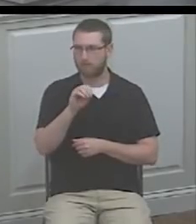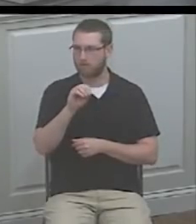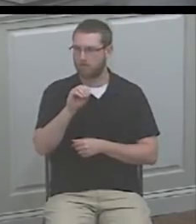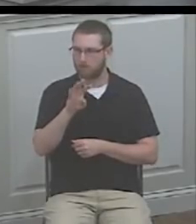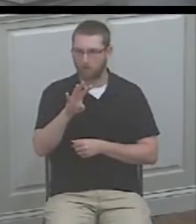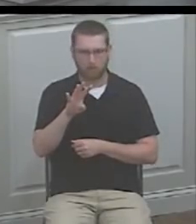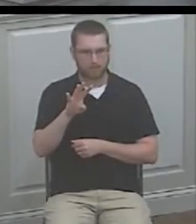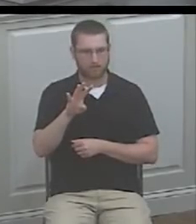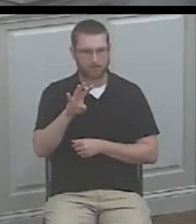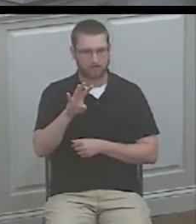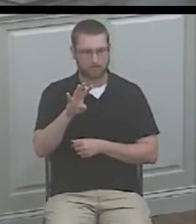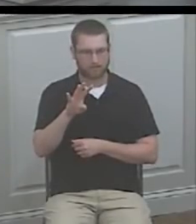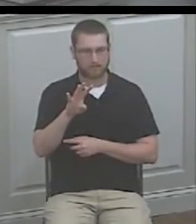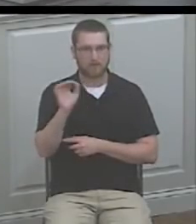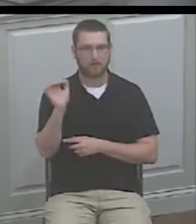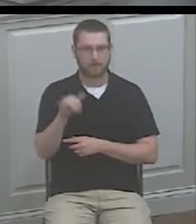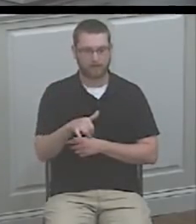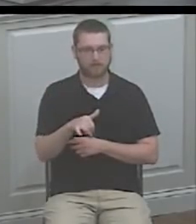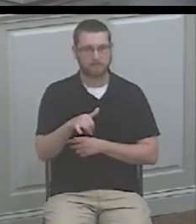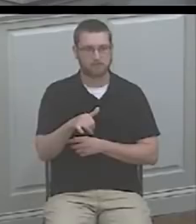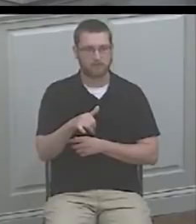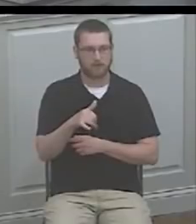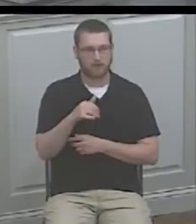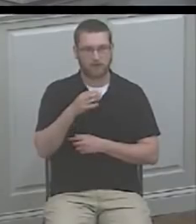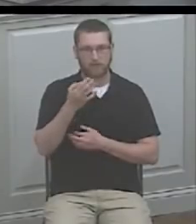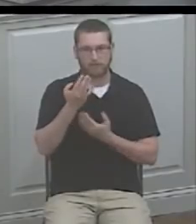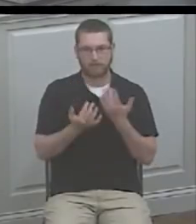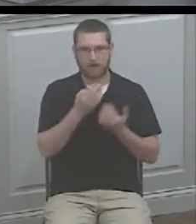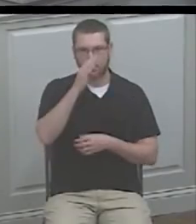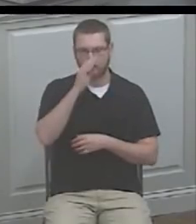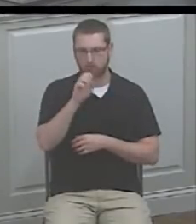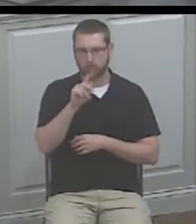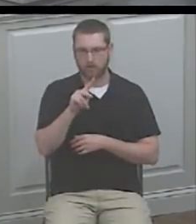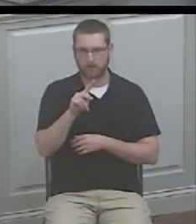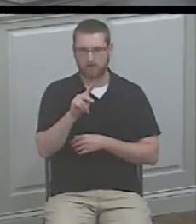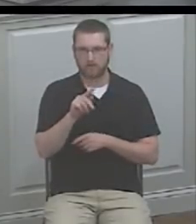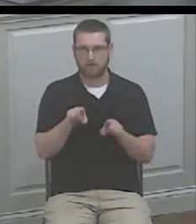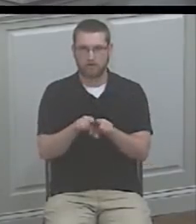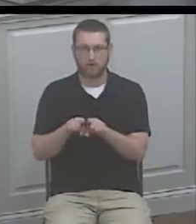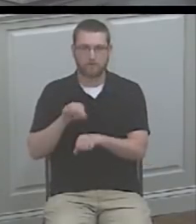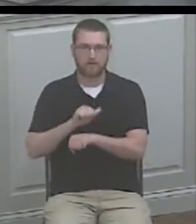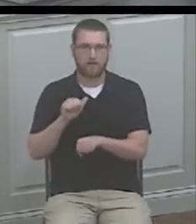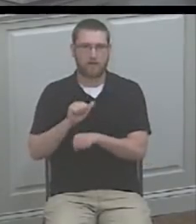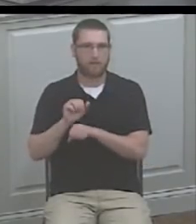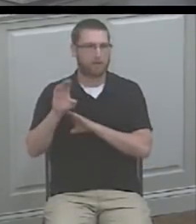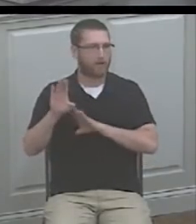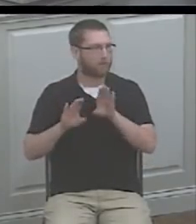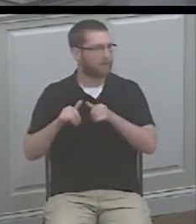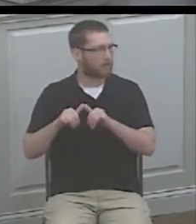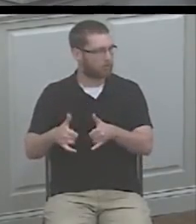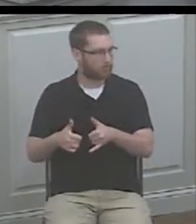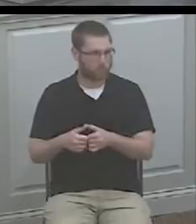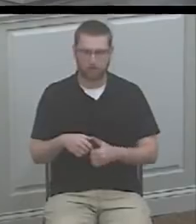2018-05-14-04. This is the fire truck equipment and labor bid award. Chief Flug? Yes,